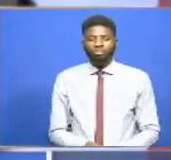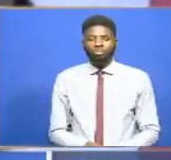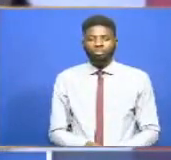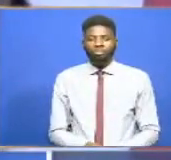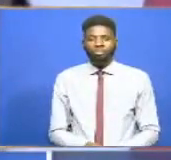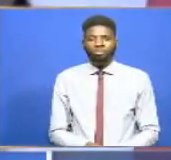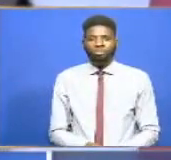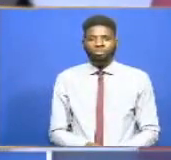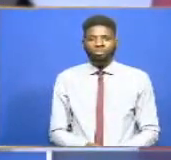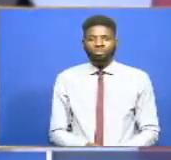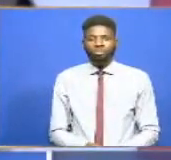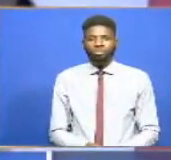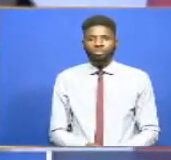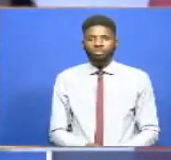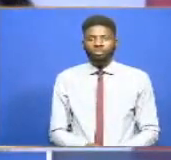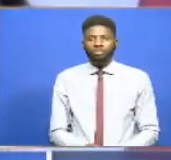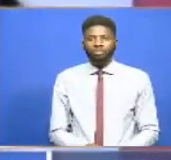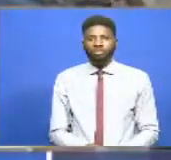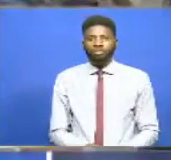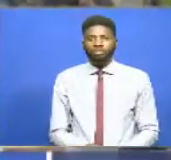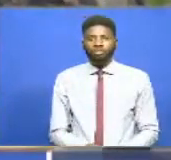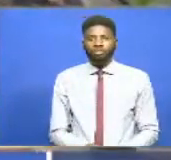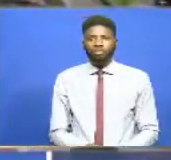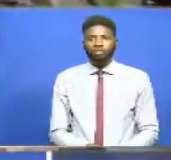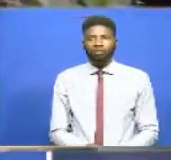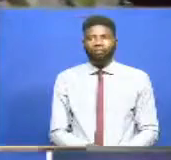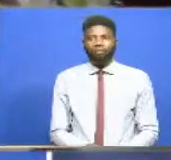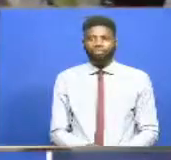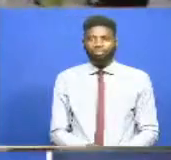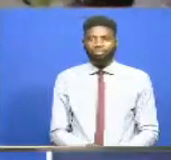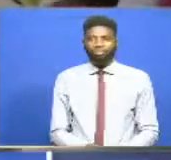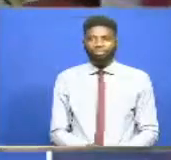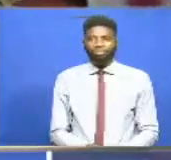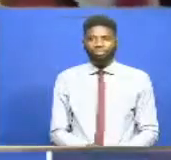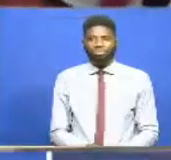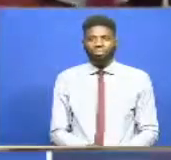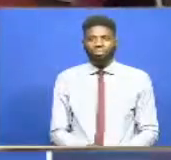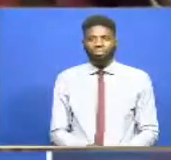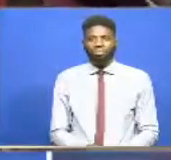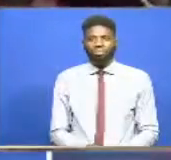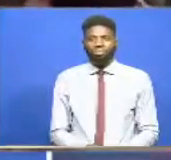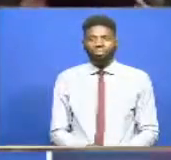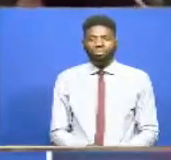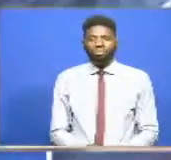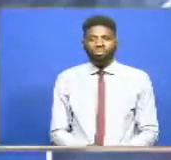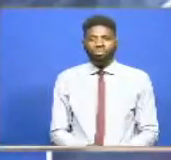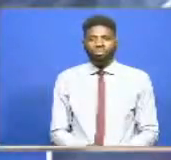narekele mo. Irene Mchuma Odim, Channel 1.